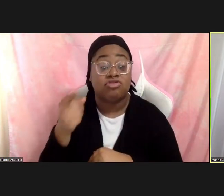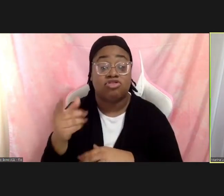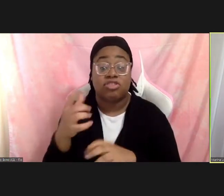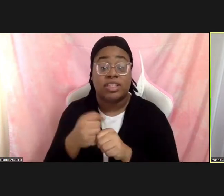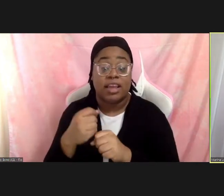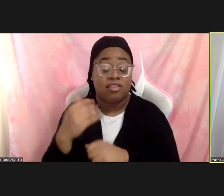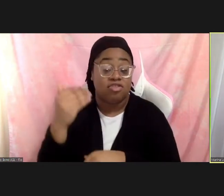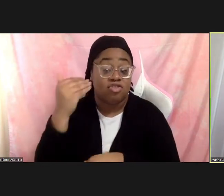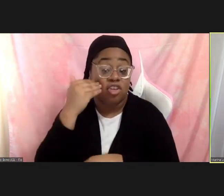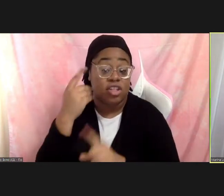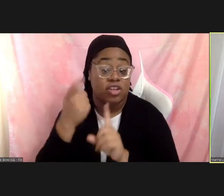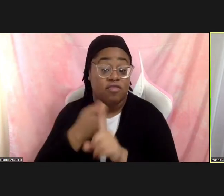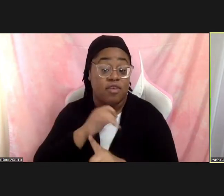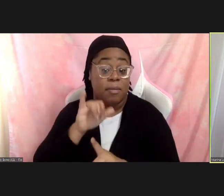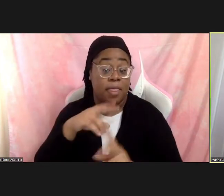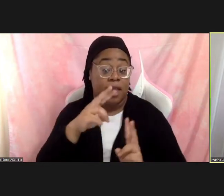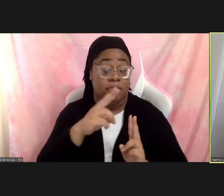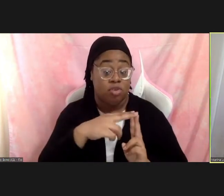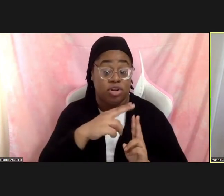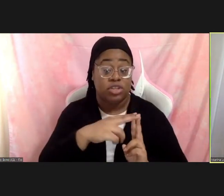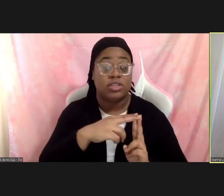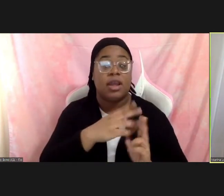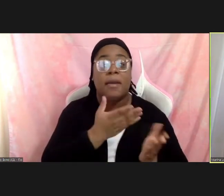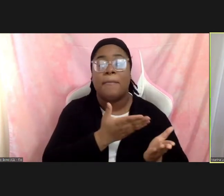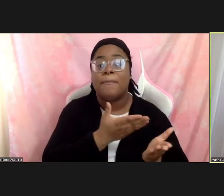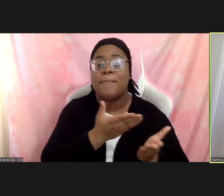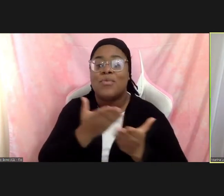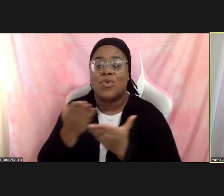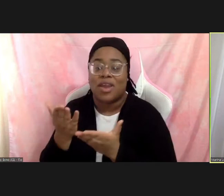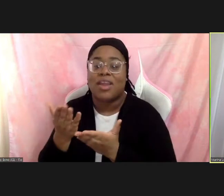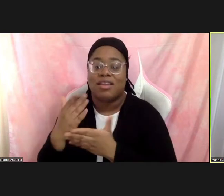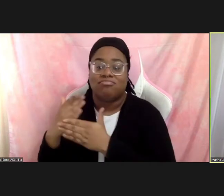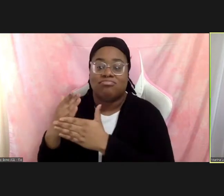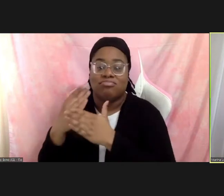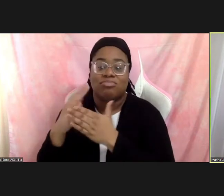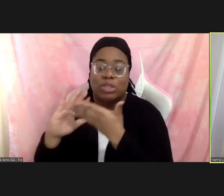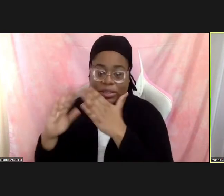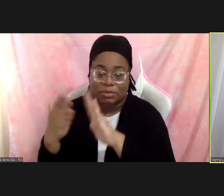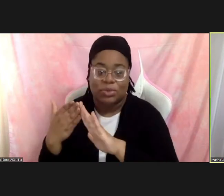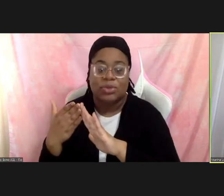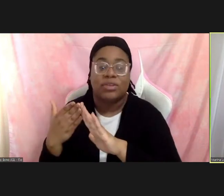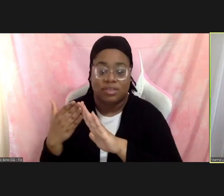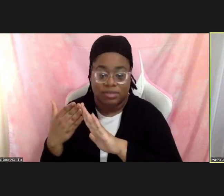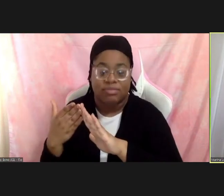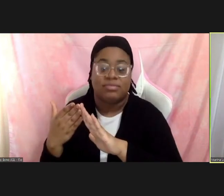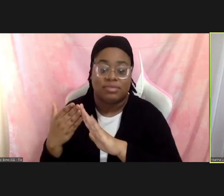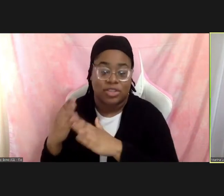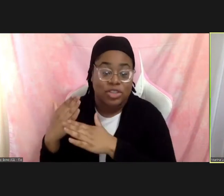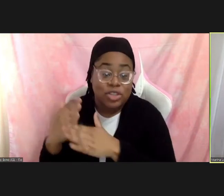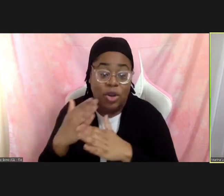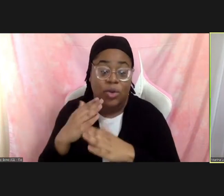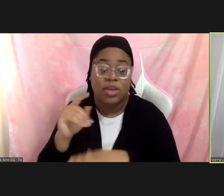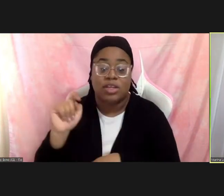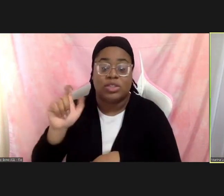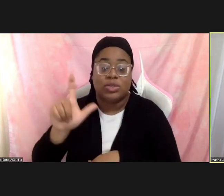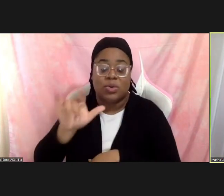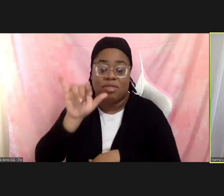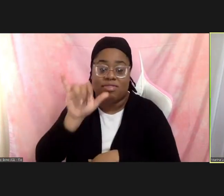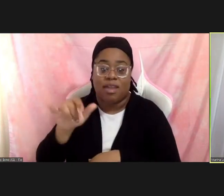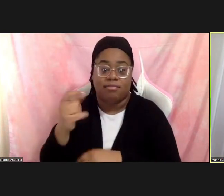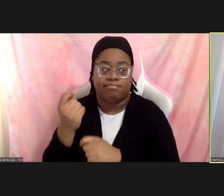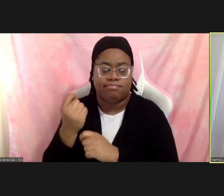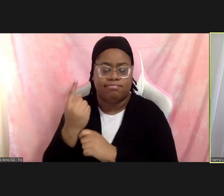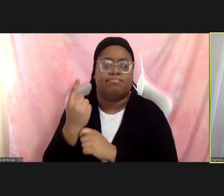generated from that partnership and bringing it back into her community, sharing tools that signal to our